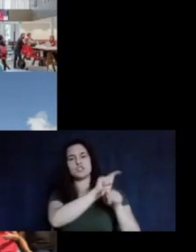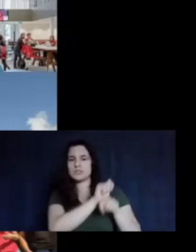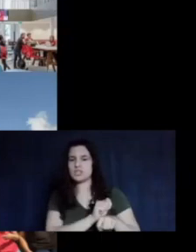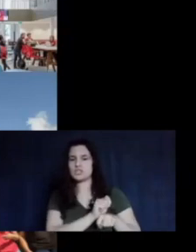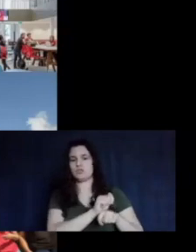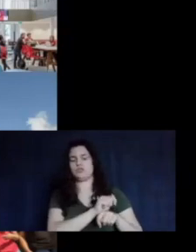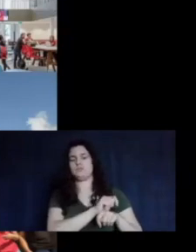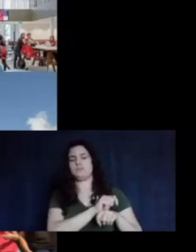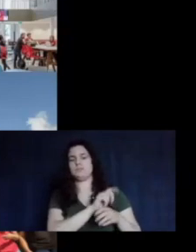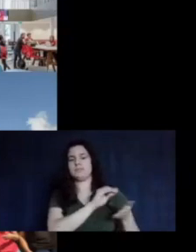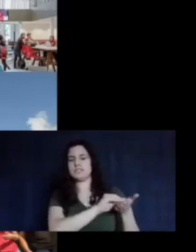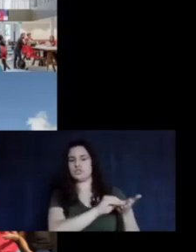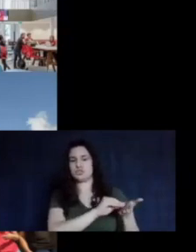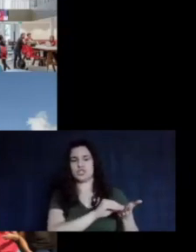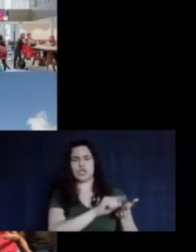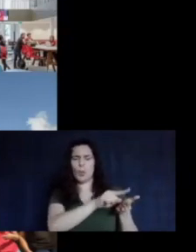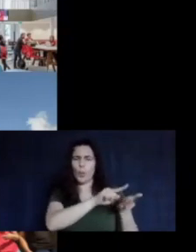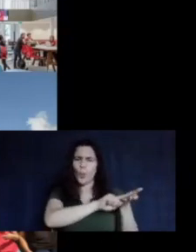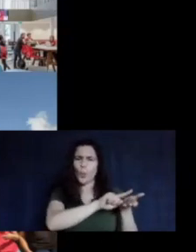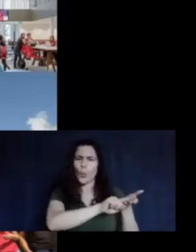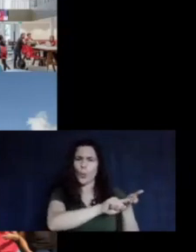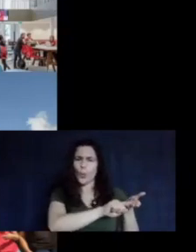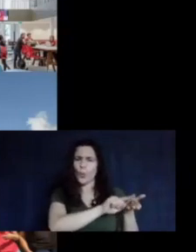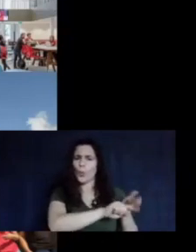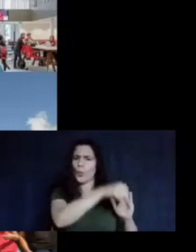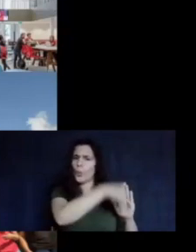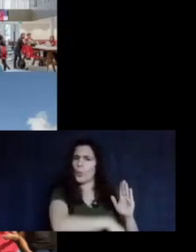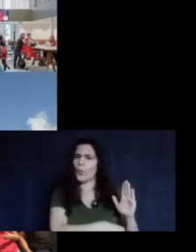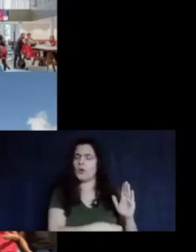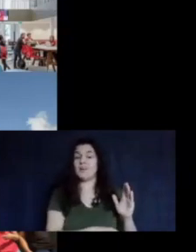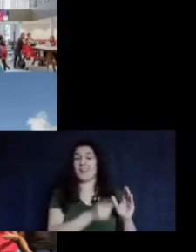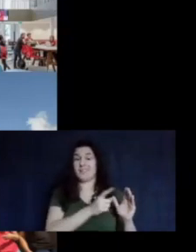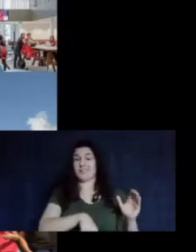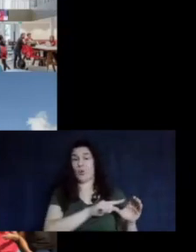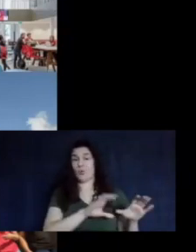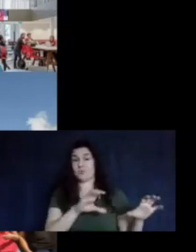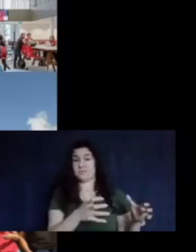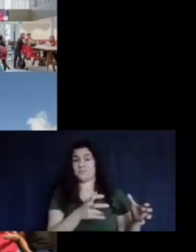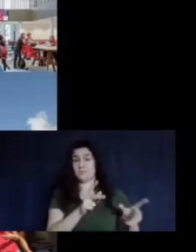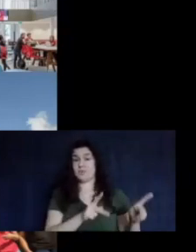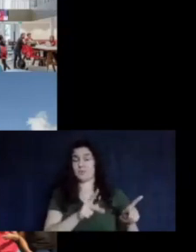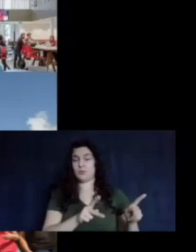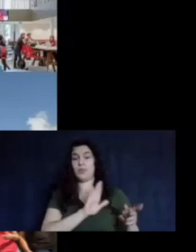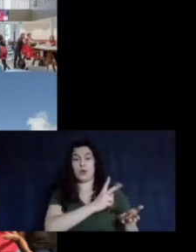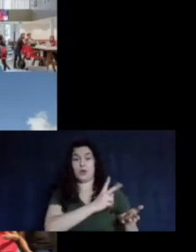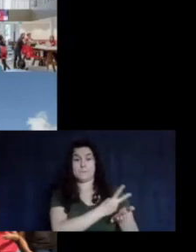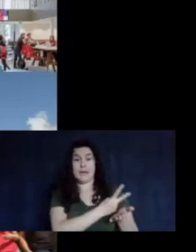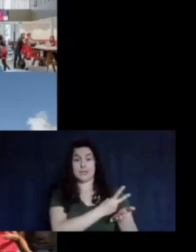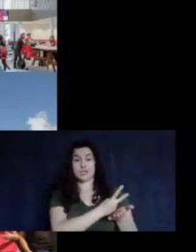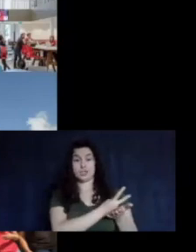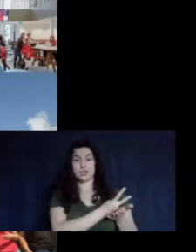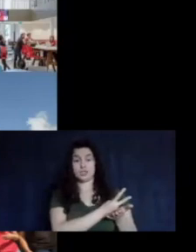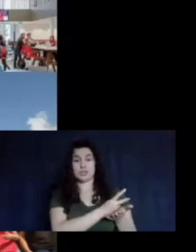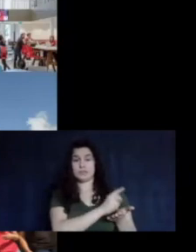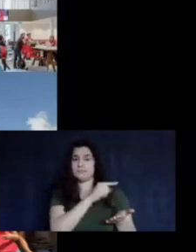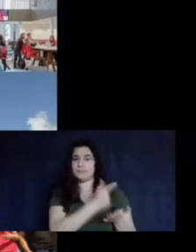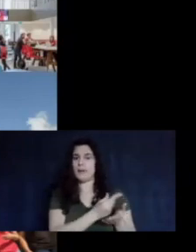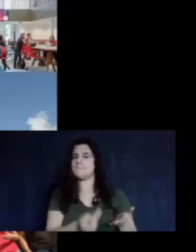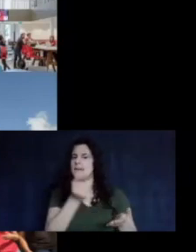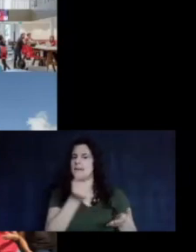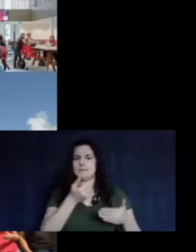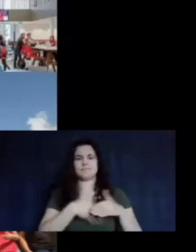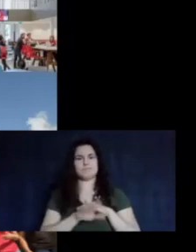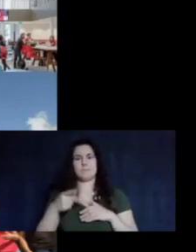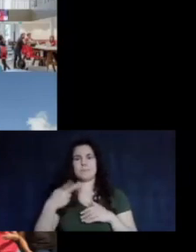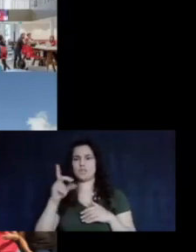It's strongly research-based. Most of those people come out of their master's program directly into a PhD program,